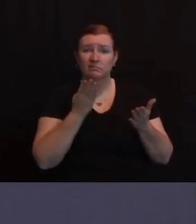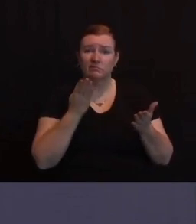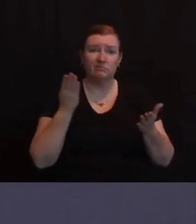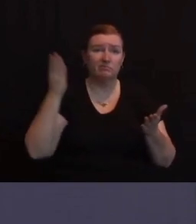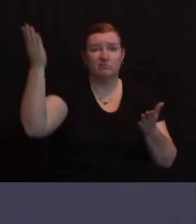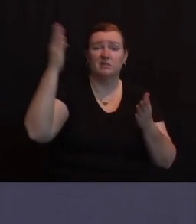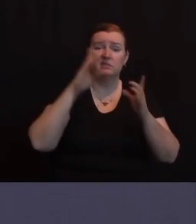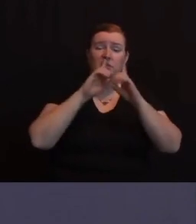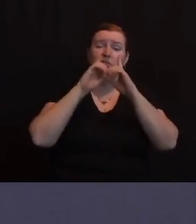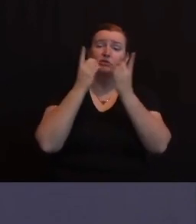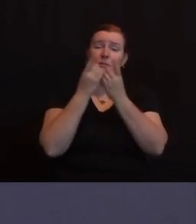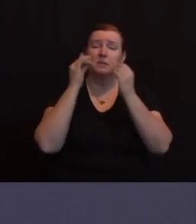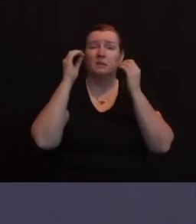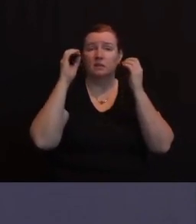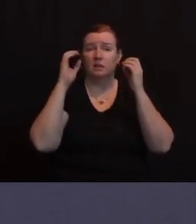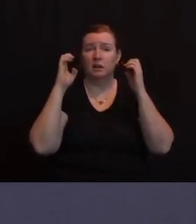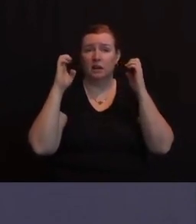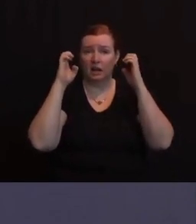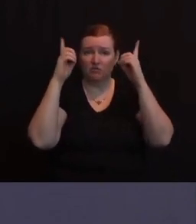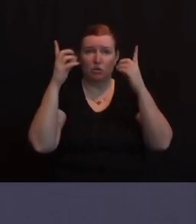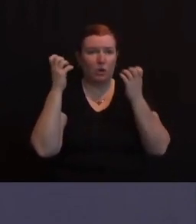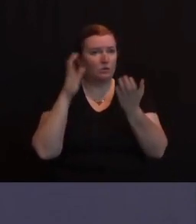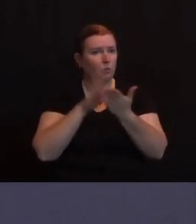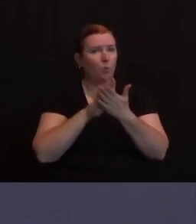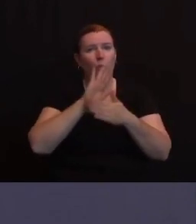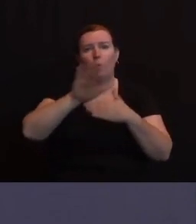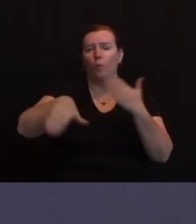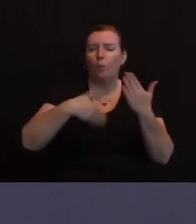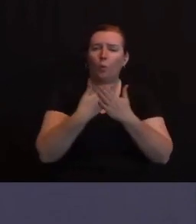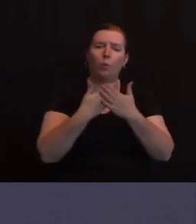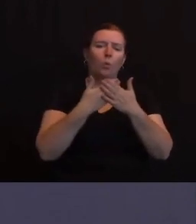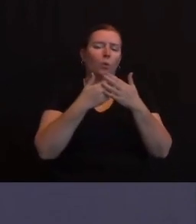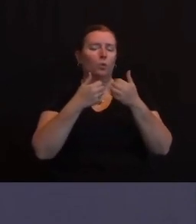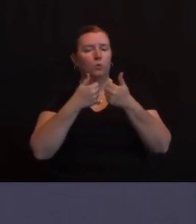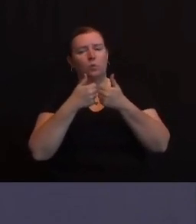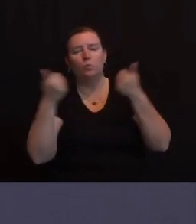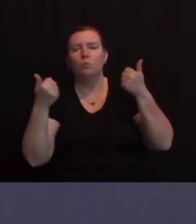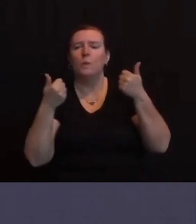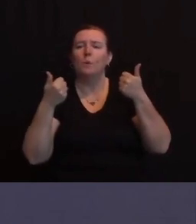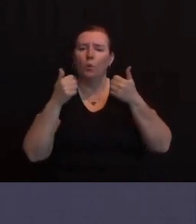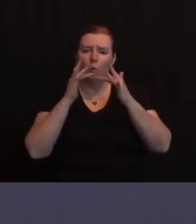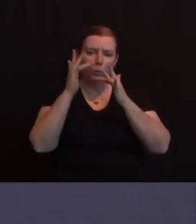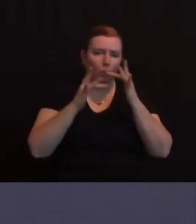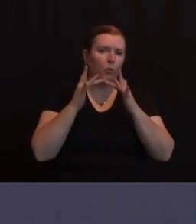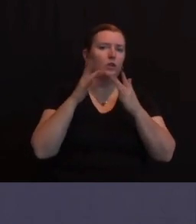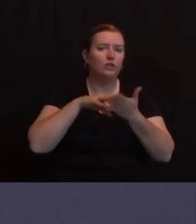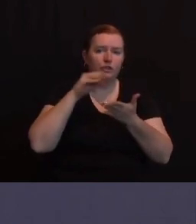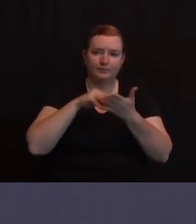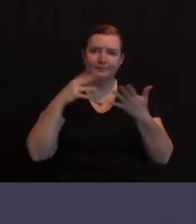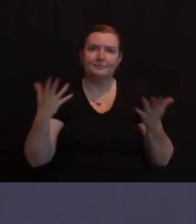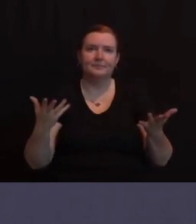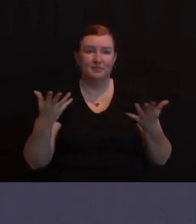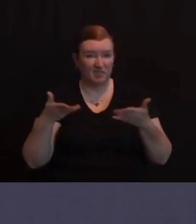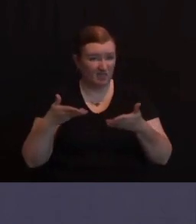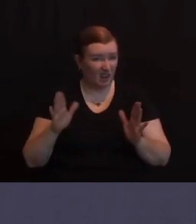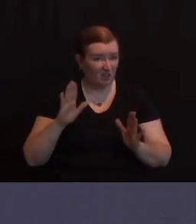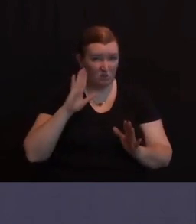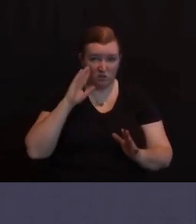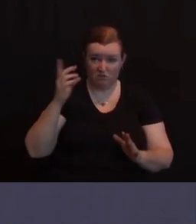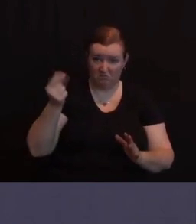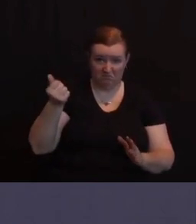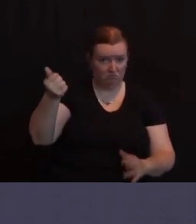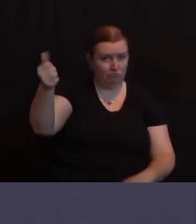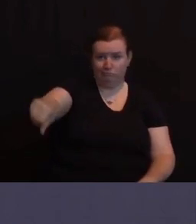for all remote learning starting in September. Will the department consider that, or will it reject all